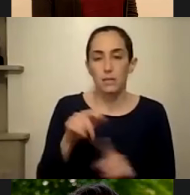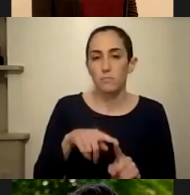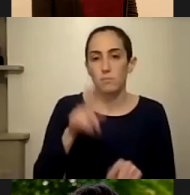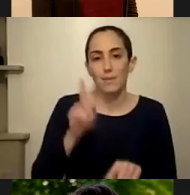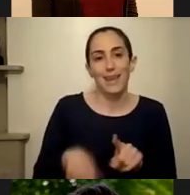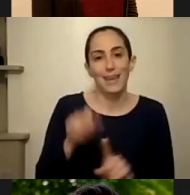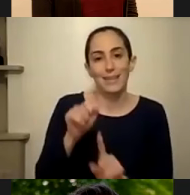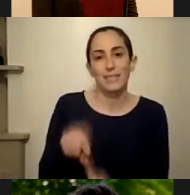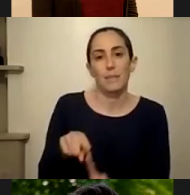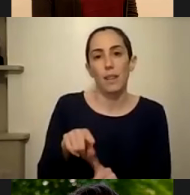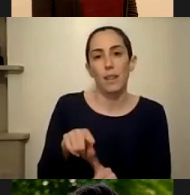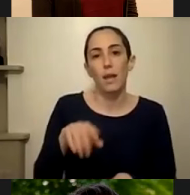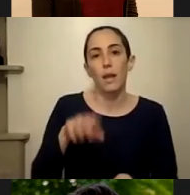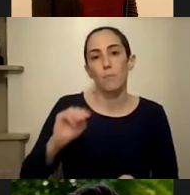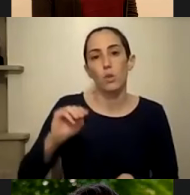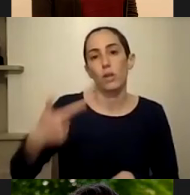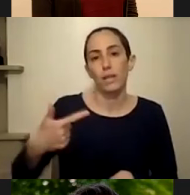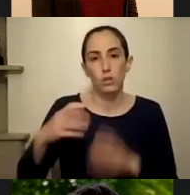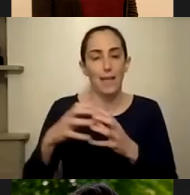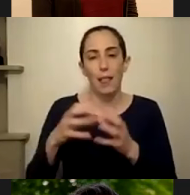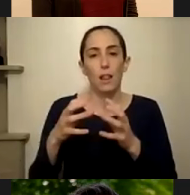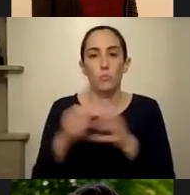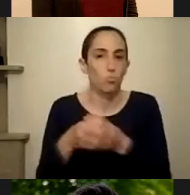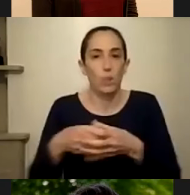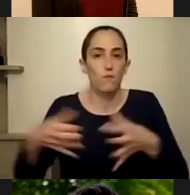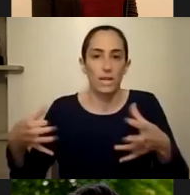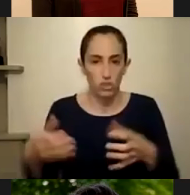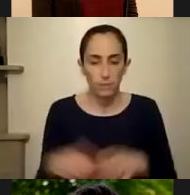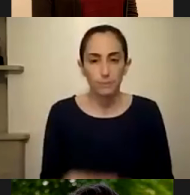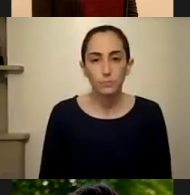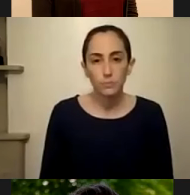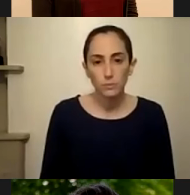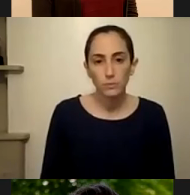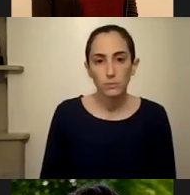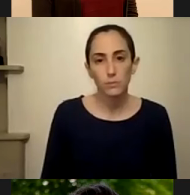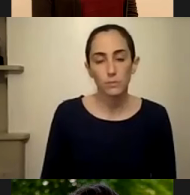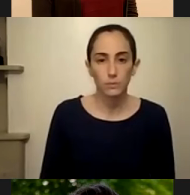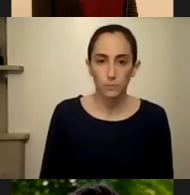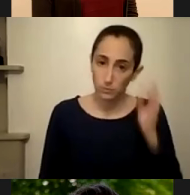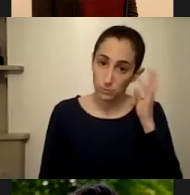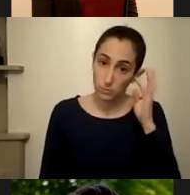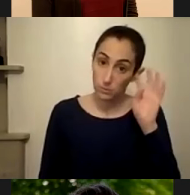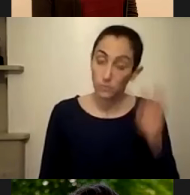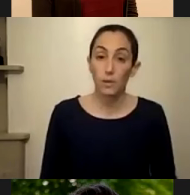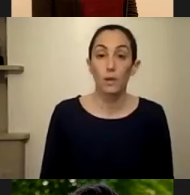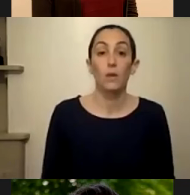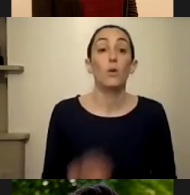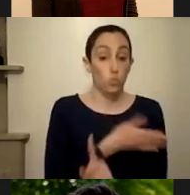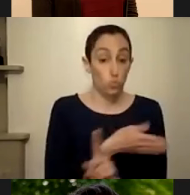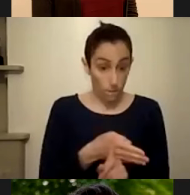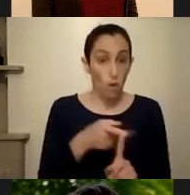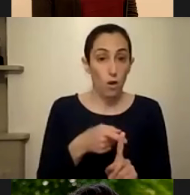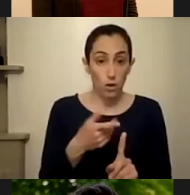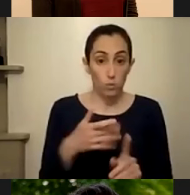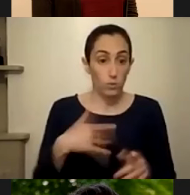stimulate mural glial cell proliferation. So up to this point, we identified a signaling